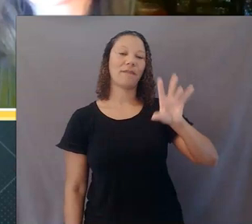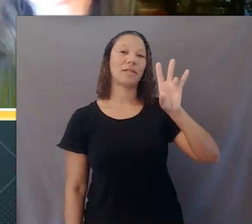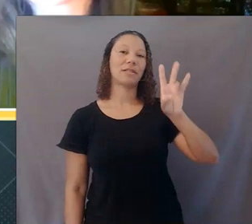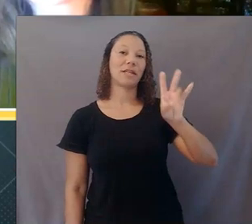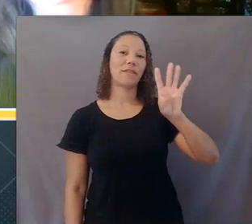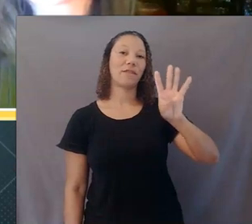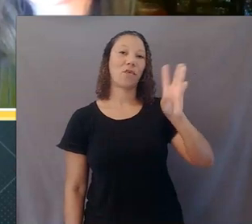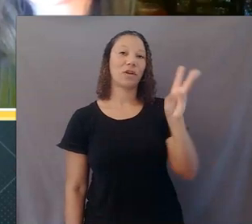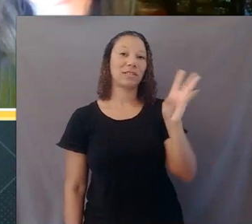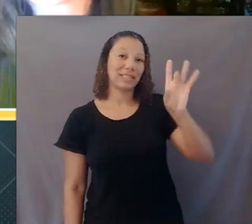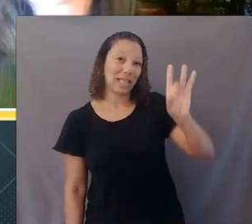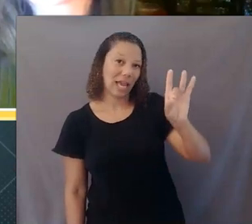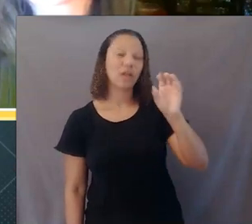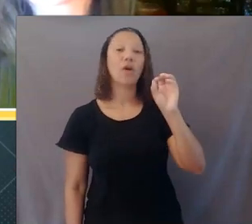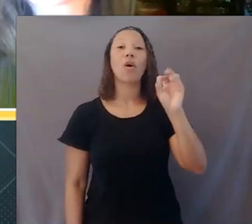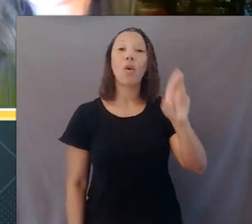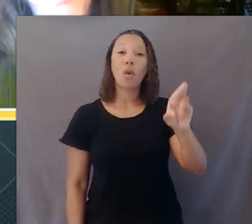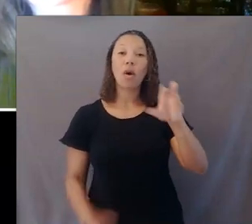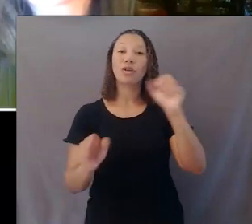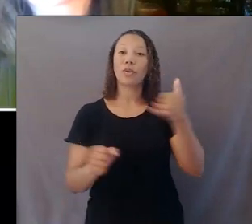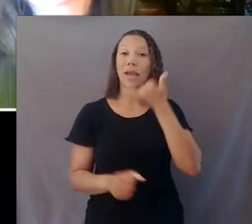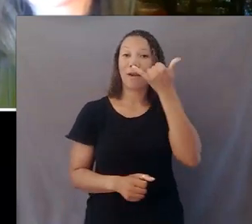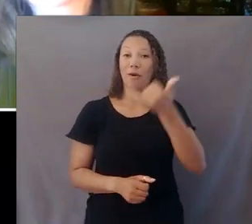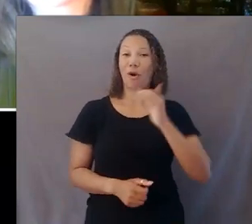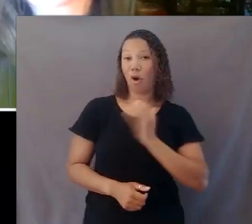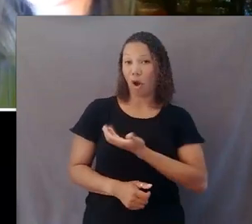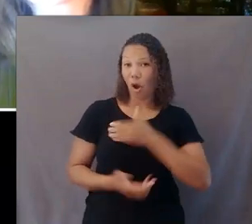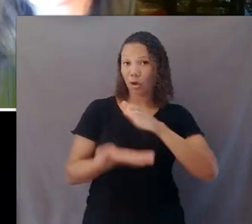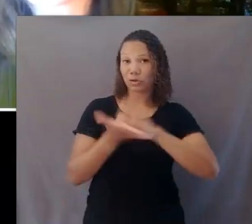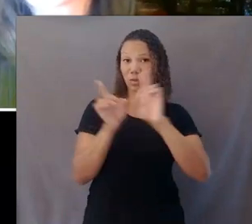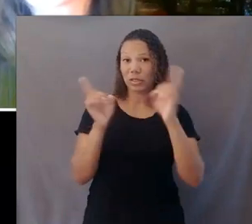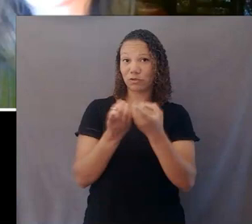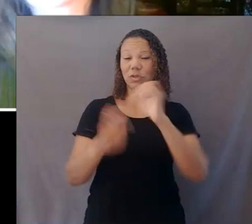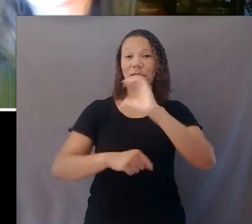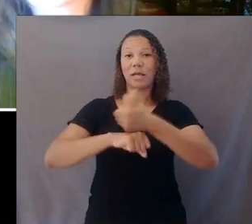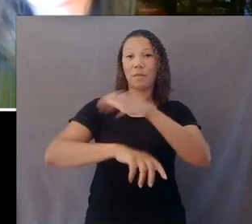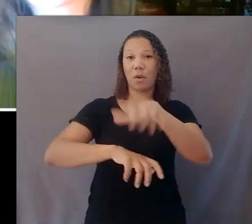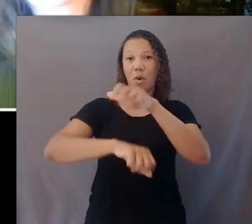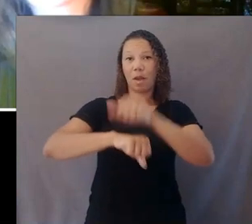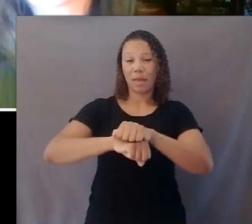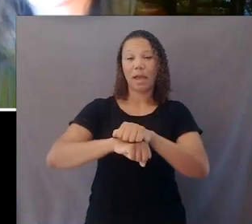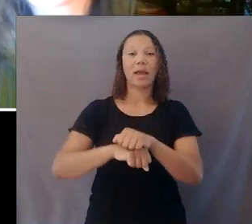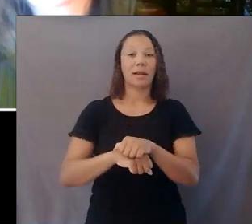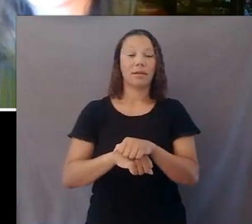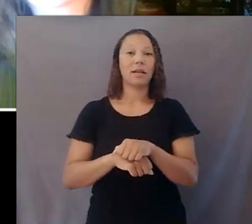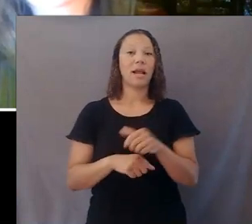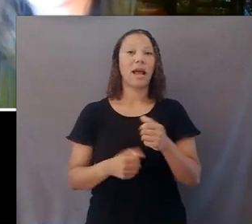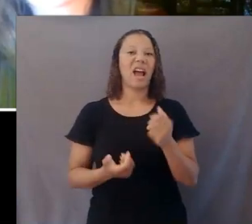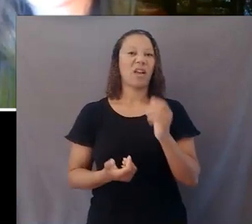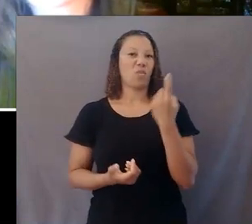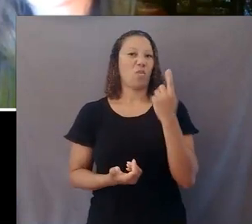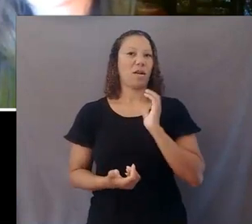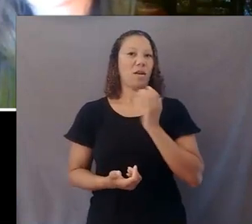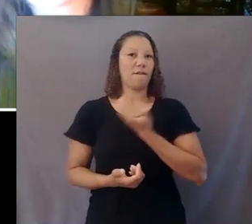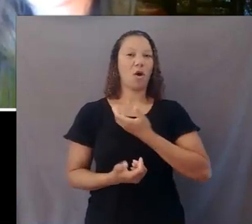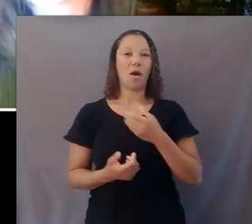916-875-7468. Or you can even call our district to set up an appointment at one of our EGUSD